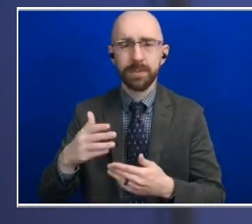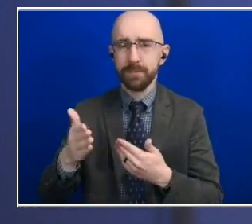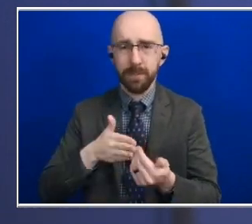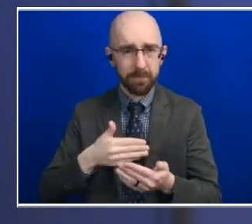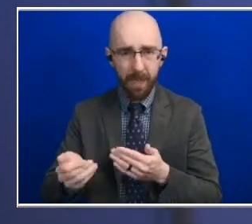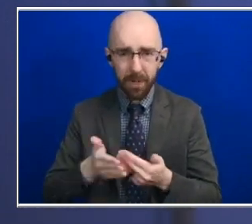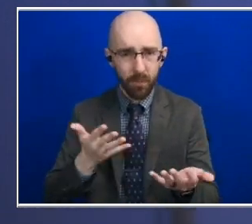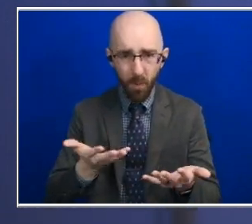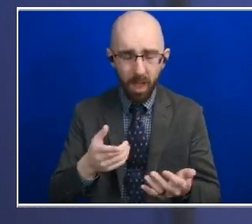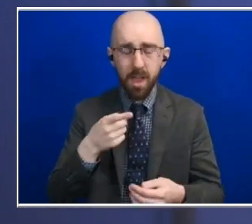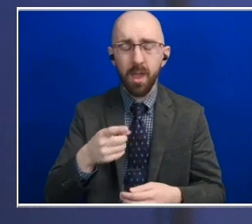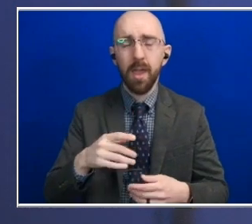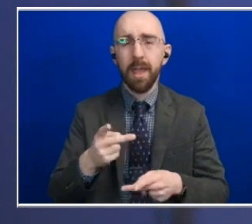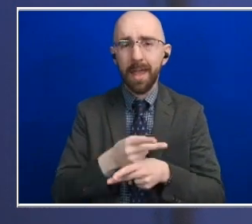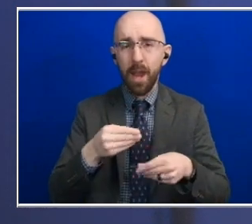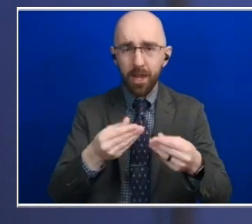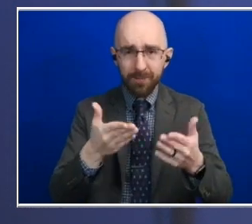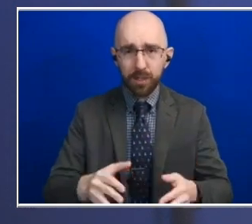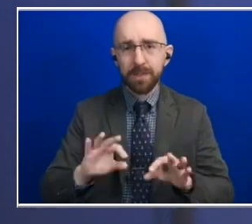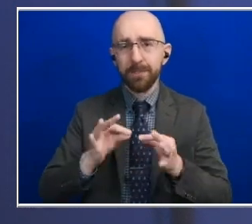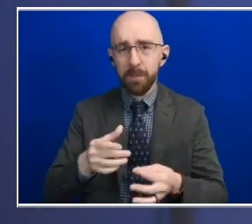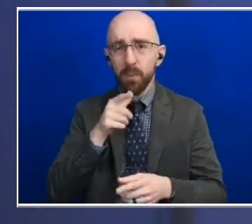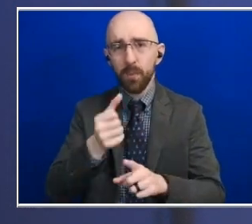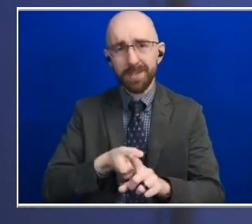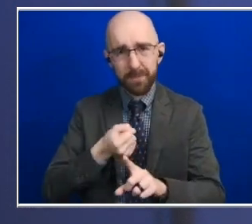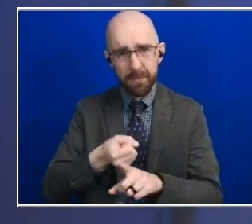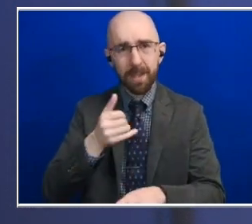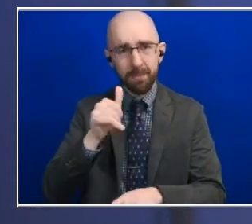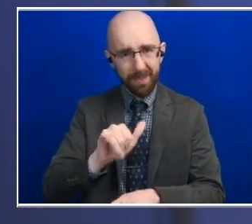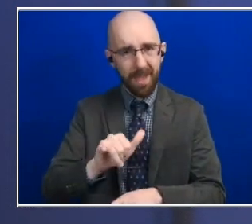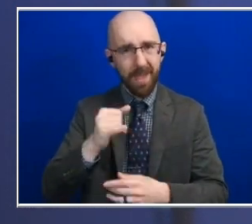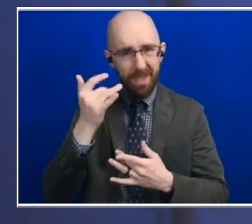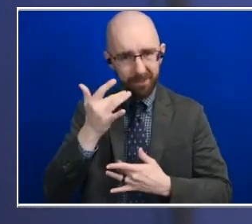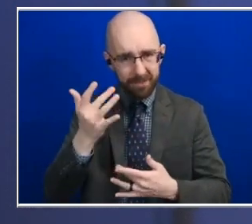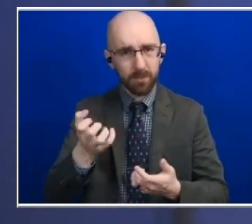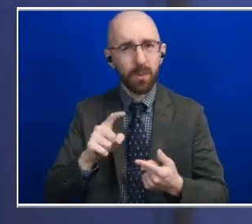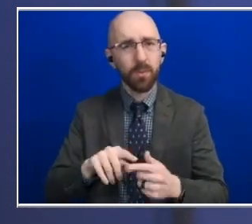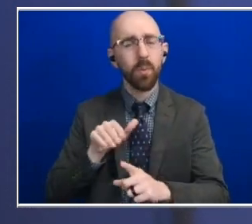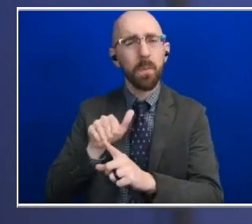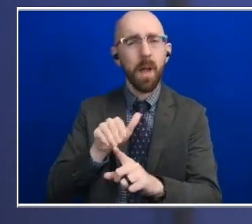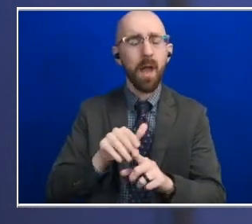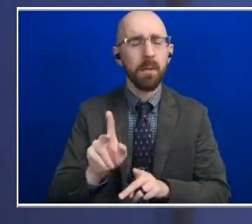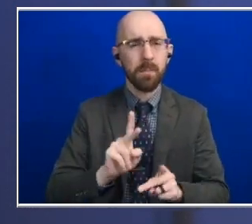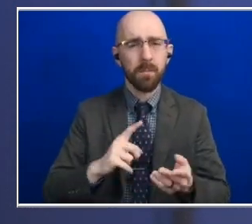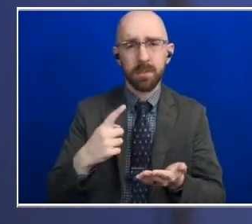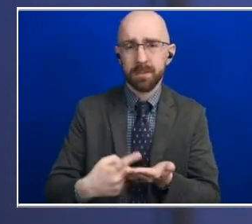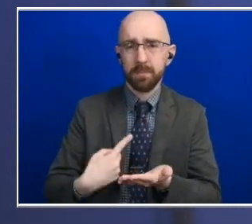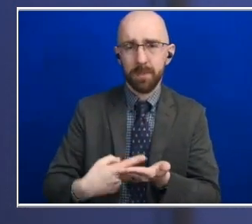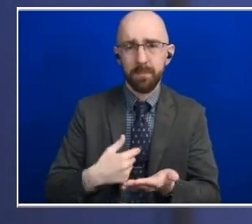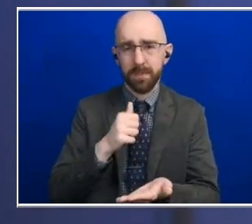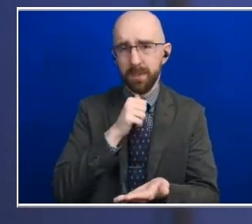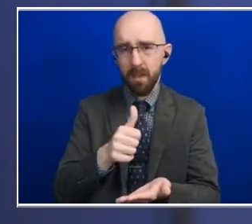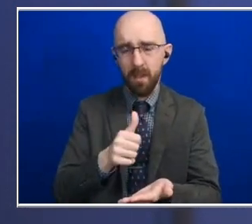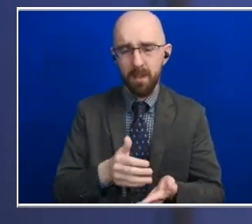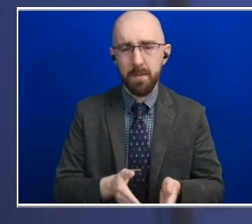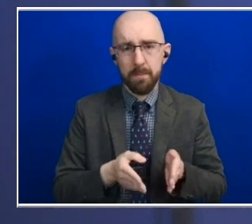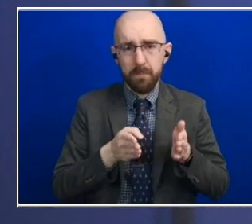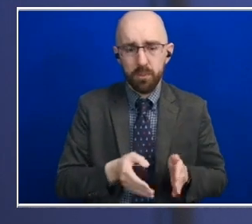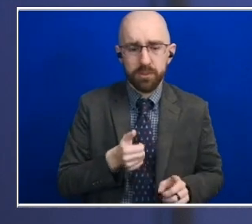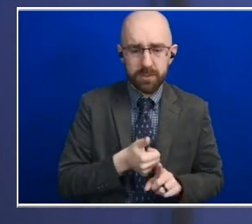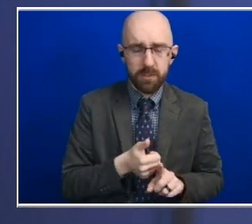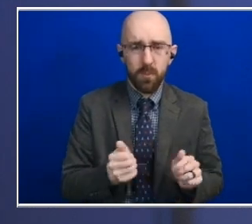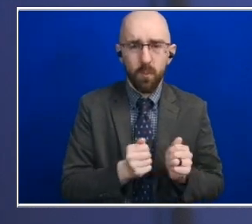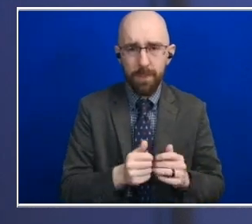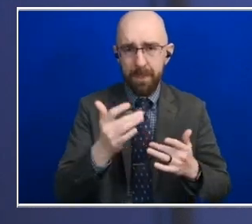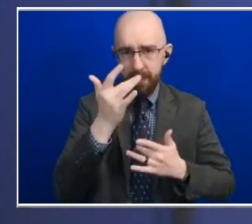family that's impacted by that illness. So I always like to remind people that sometimes it may not be the person with the actual illness that is going